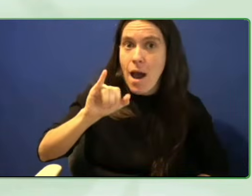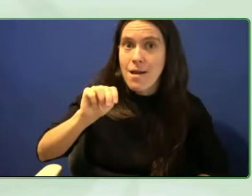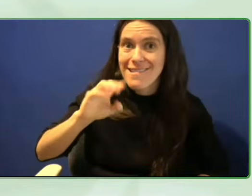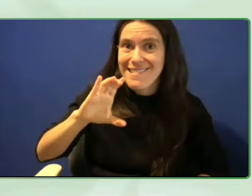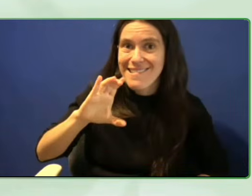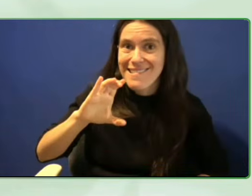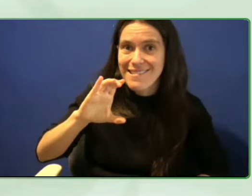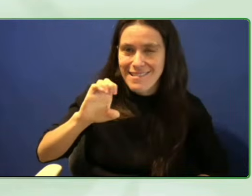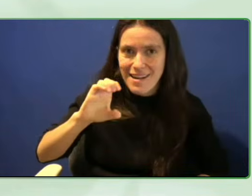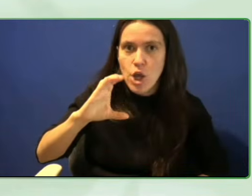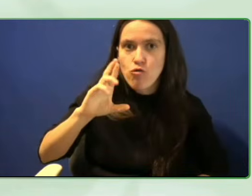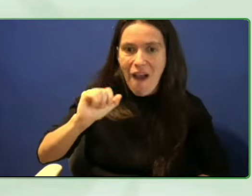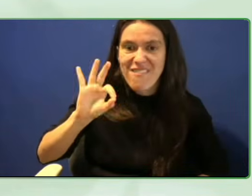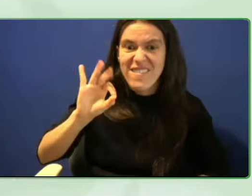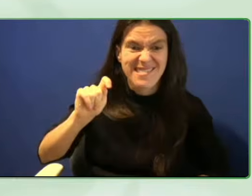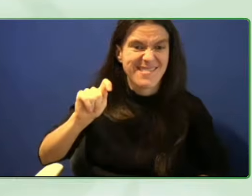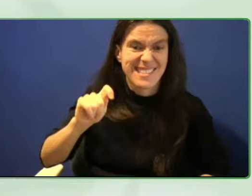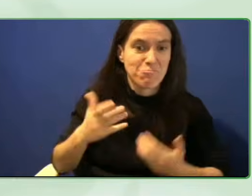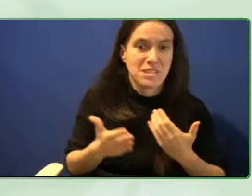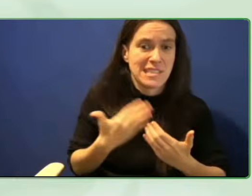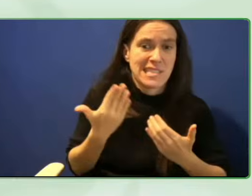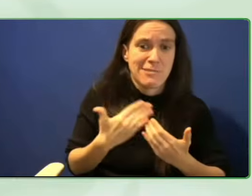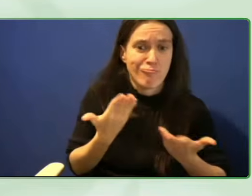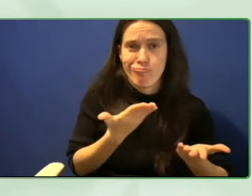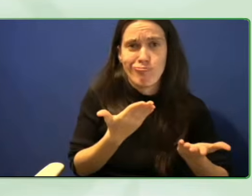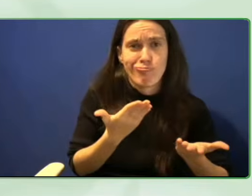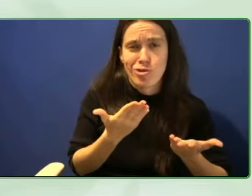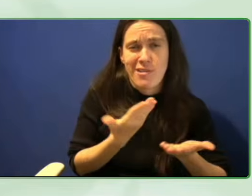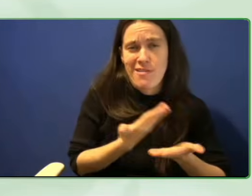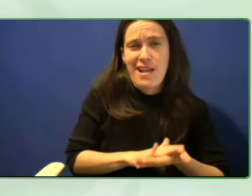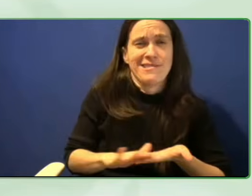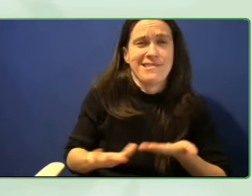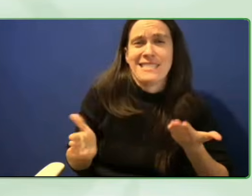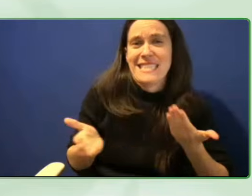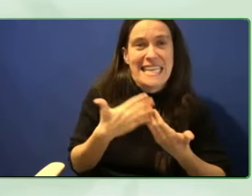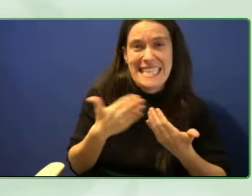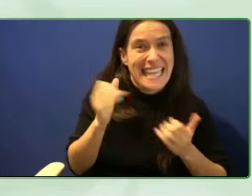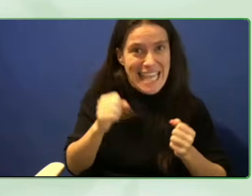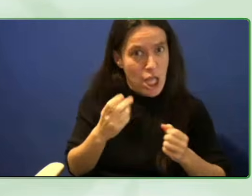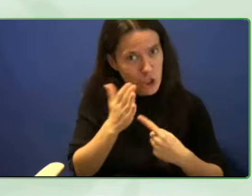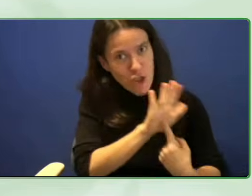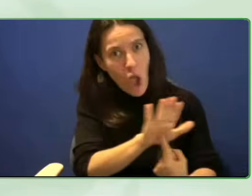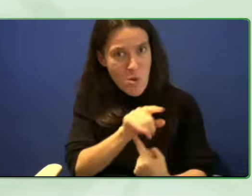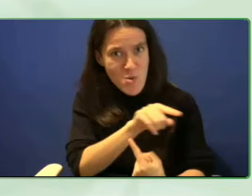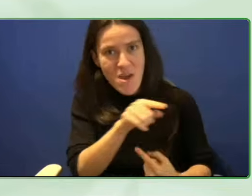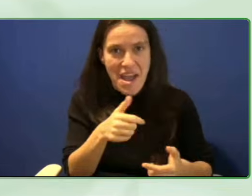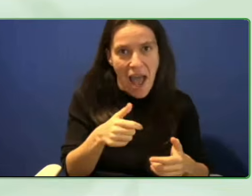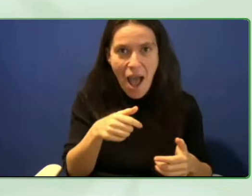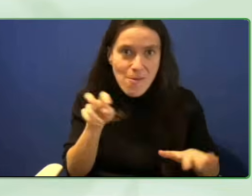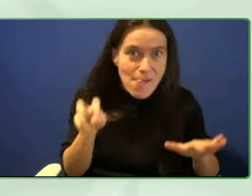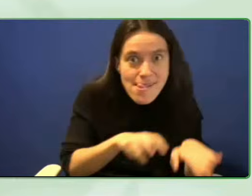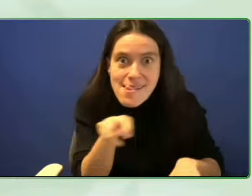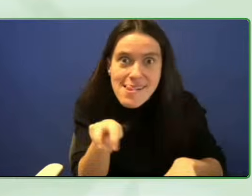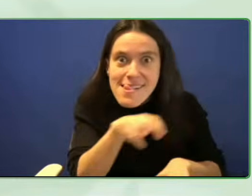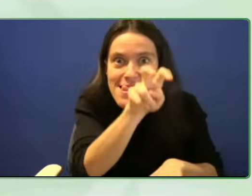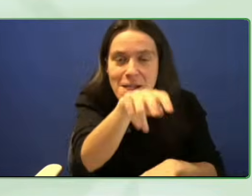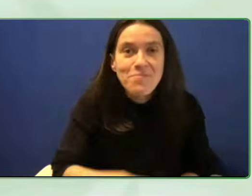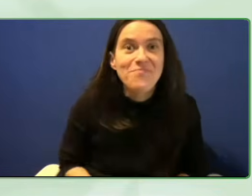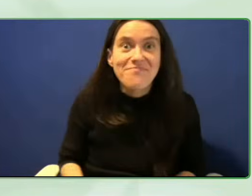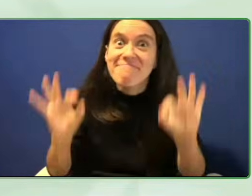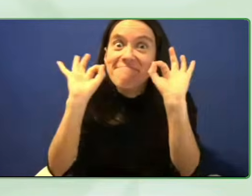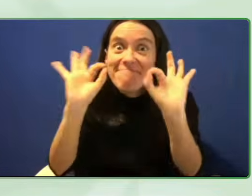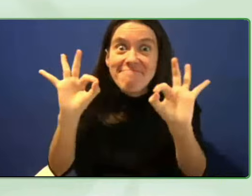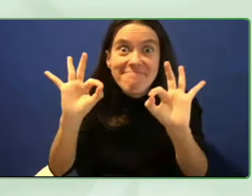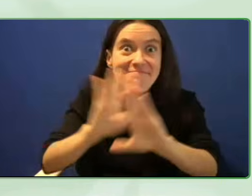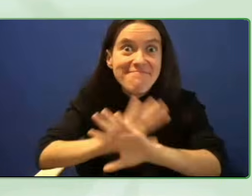and easy. Just shows some of the good kind of different control characteristics as well. Fantastic. Thank you so much, Mike. It's